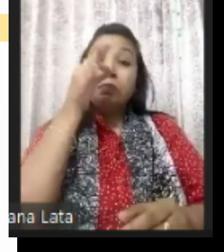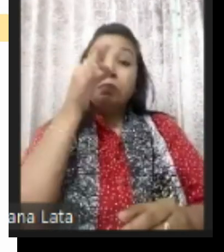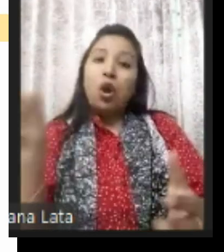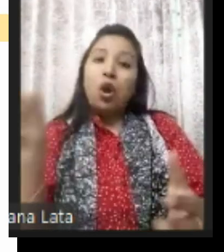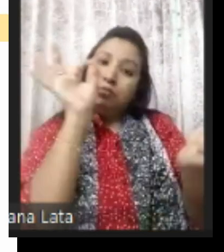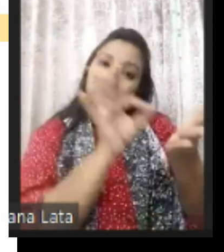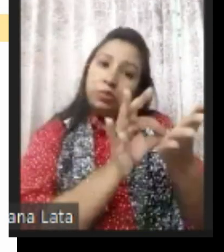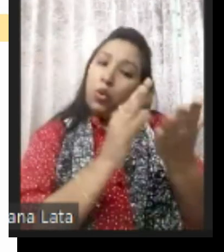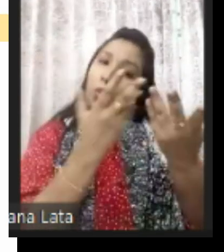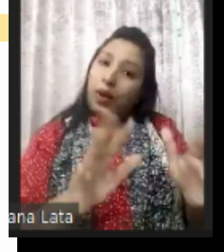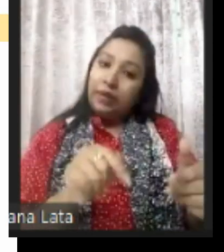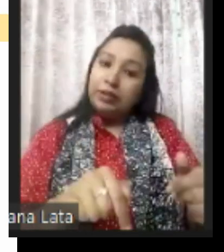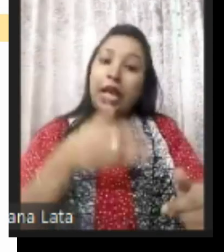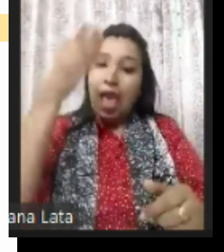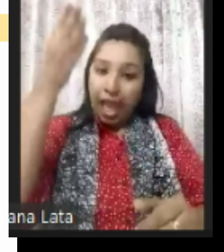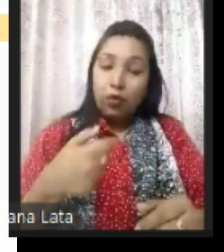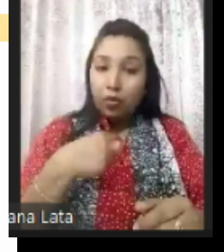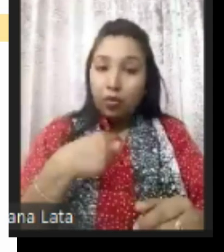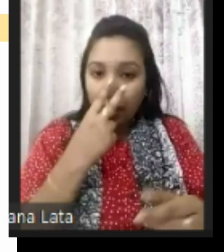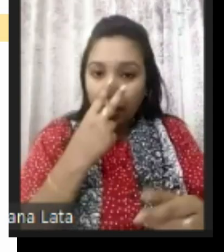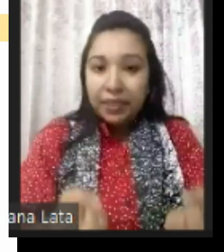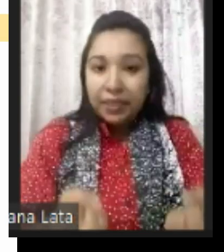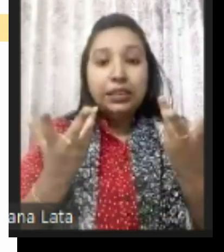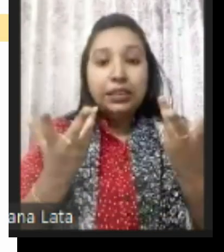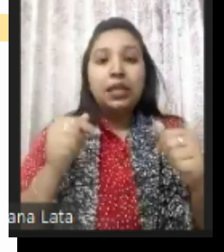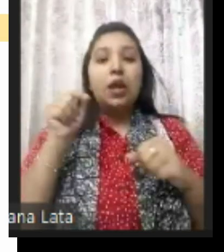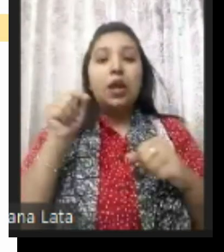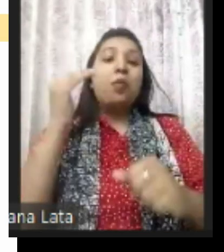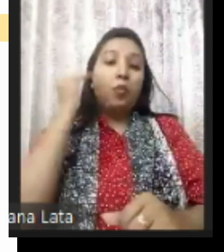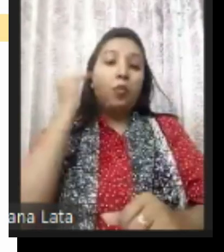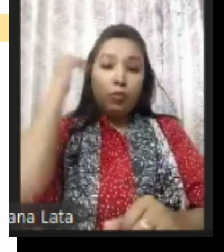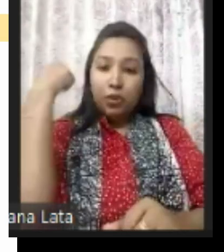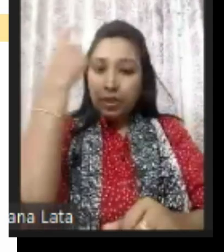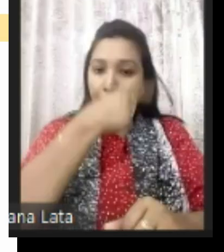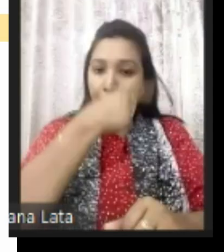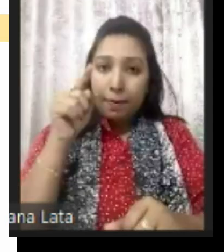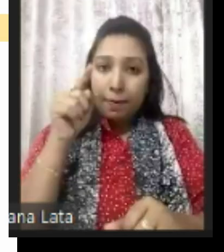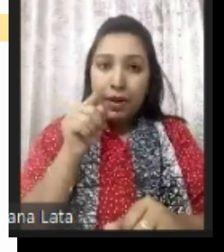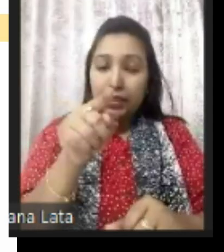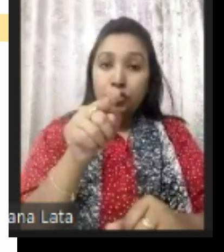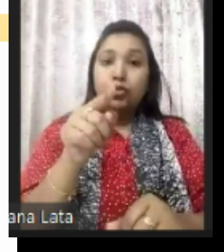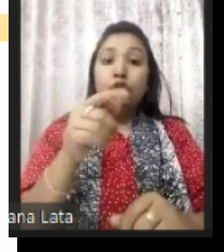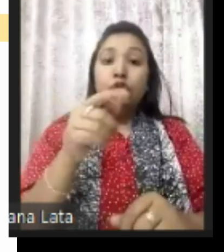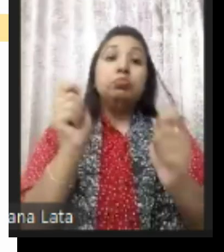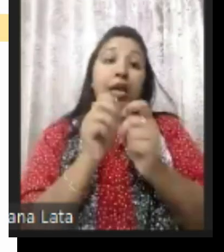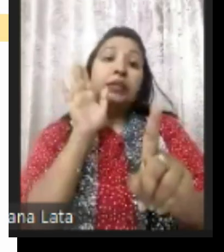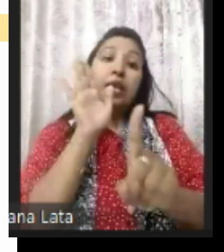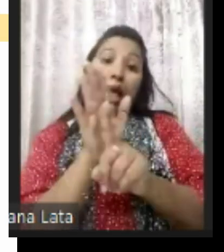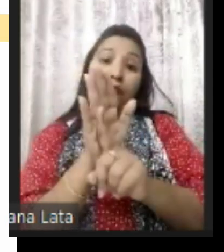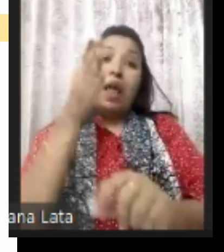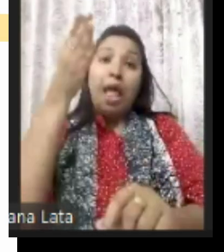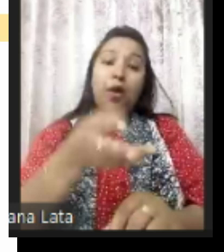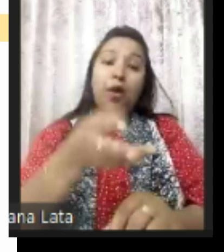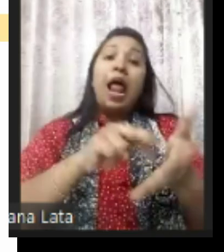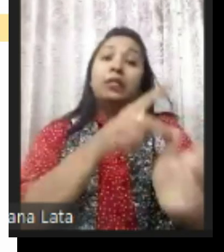we are seeing inclusion and rights of persons with disabilities is the key agenda of the political agenda of the current